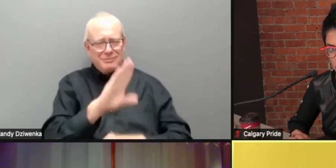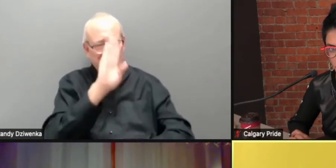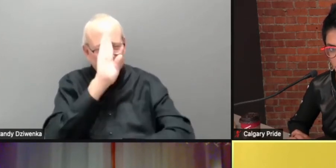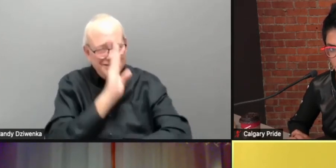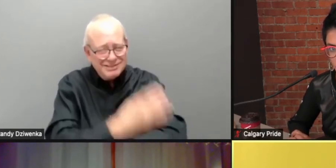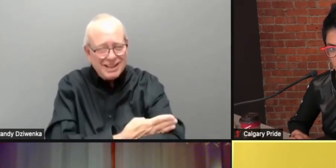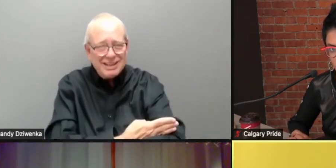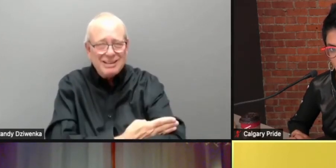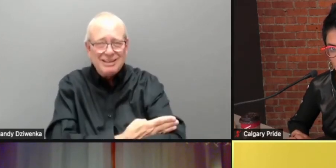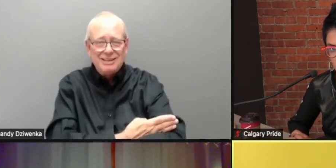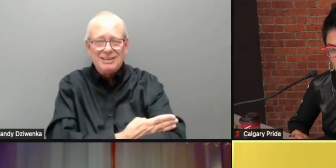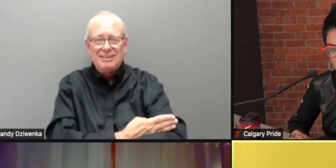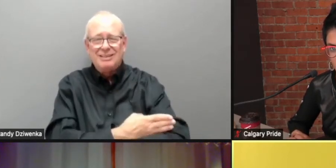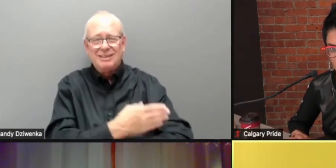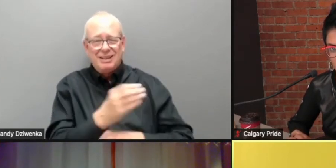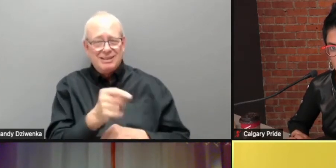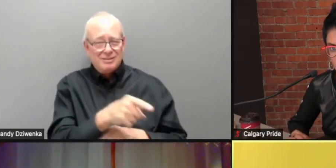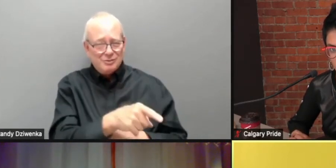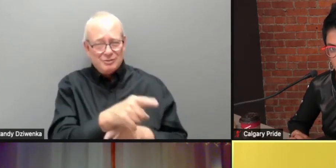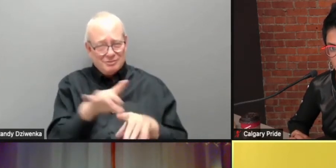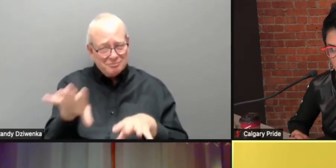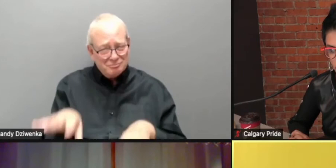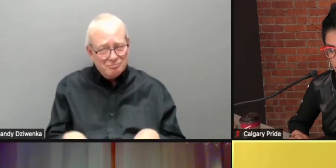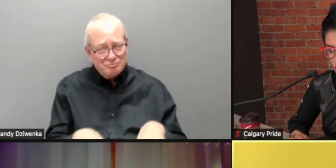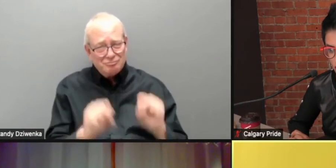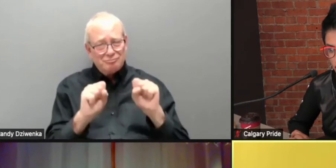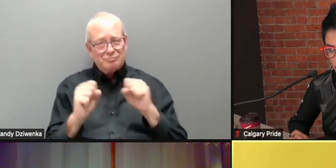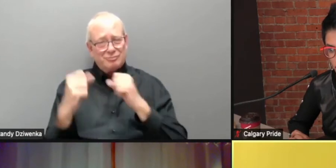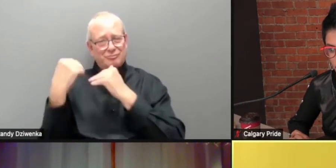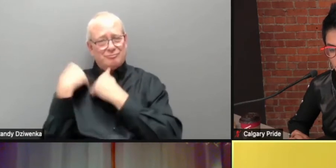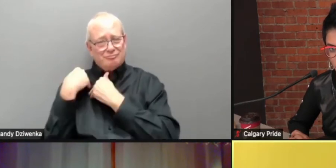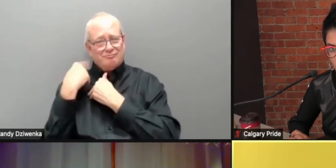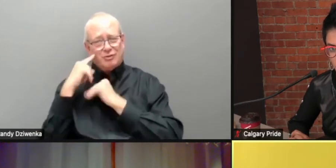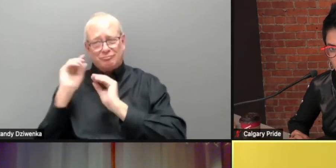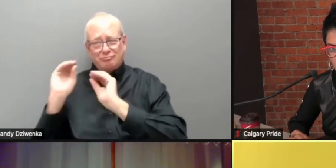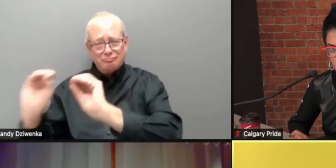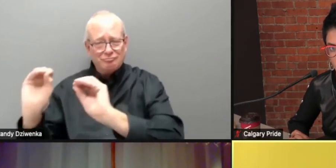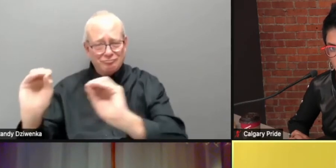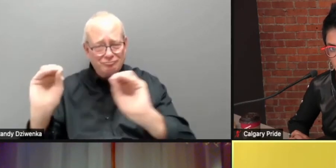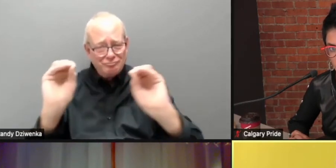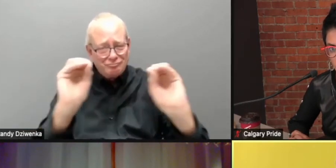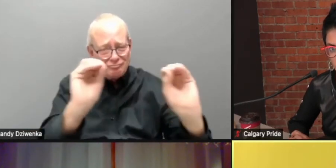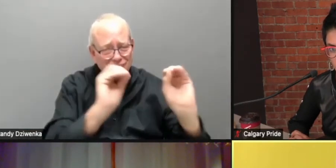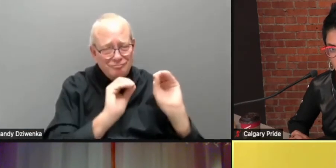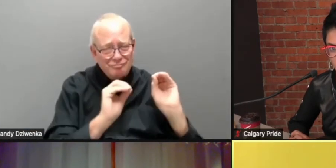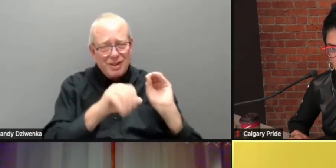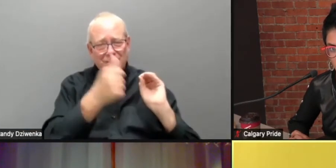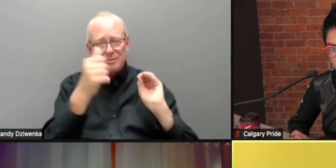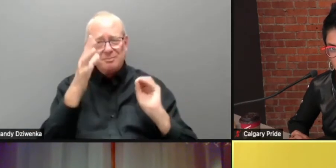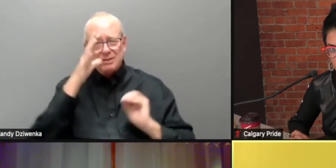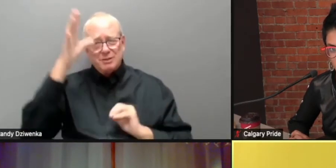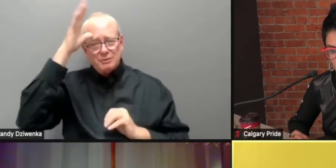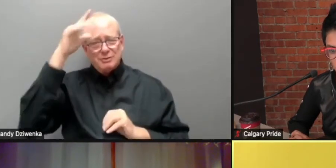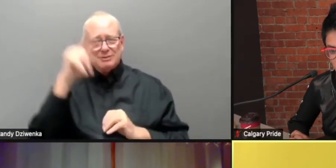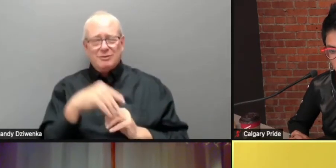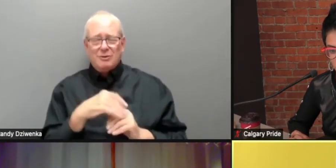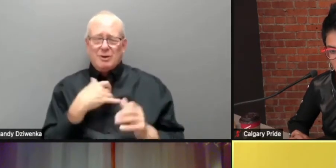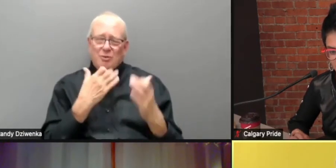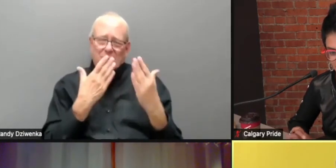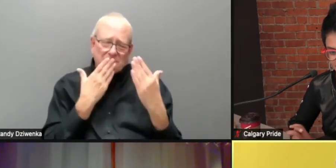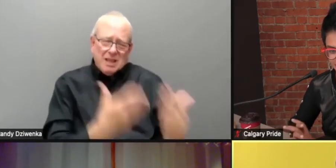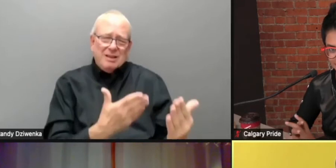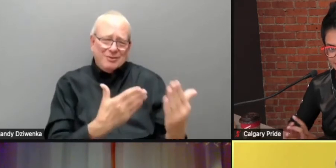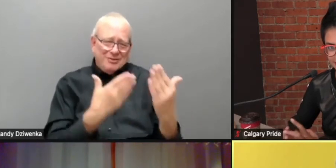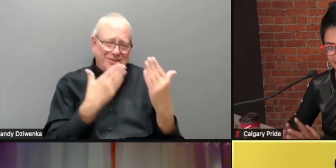educating other parents and creating other allies. So I just wanted to express my thanks, and it's an honor